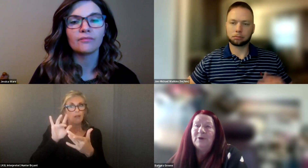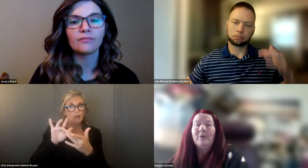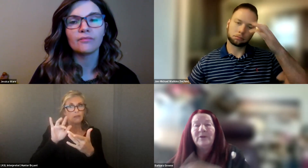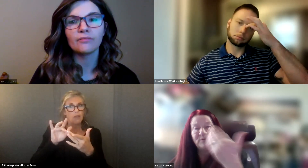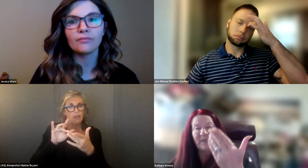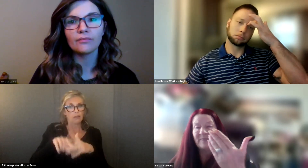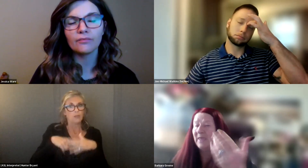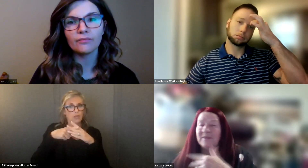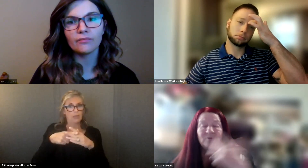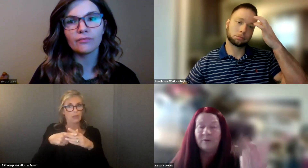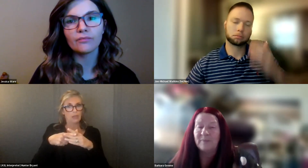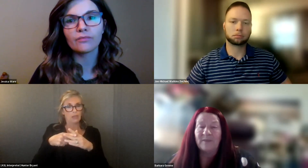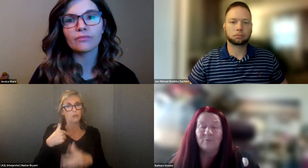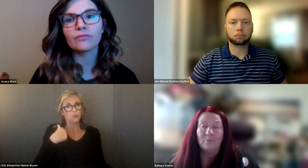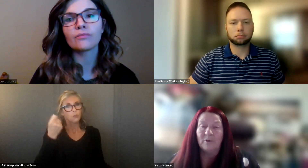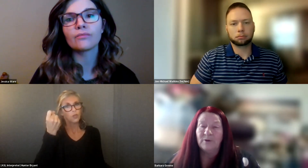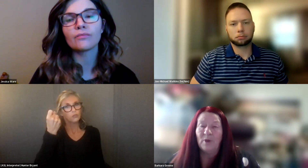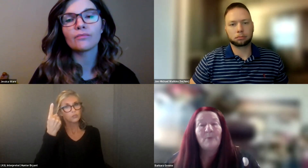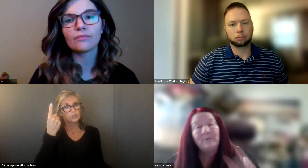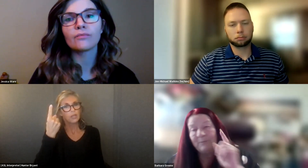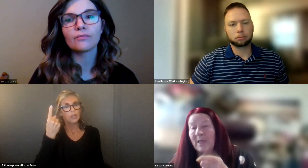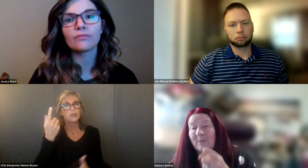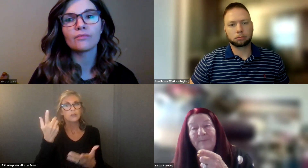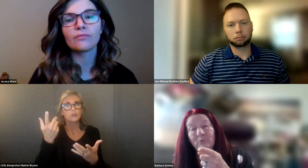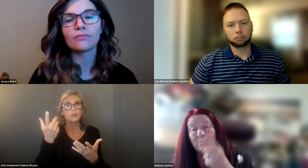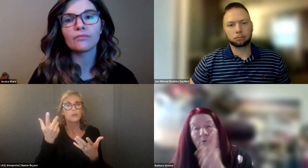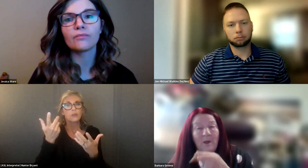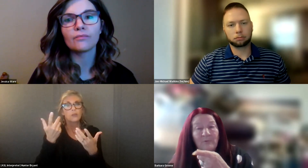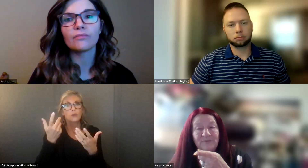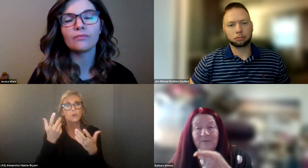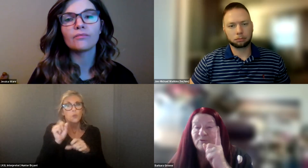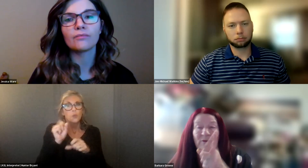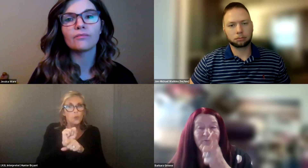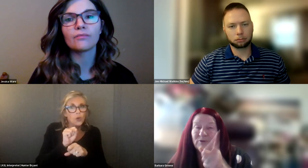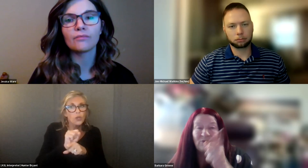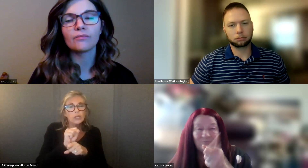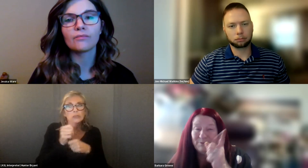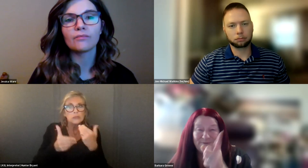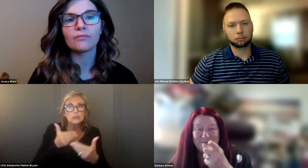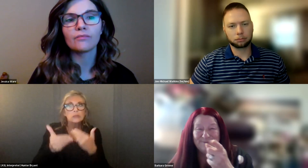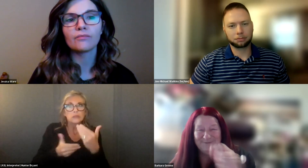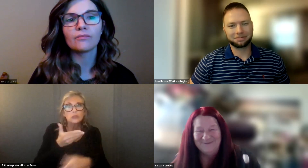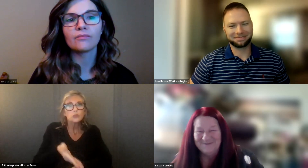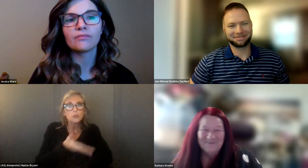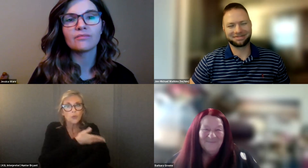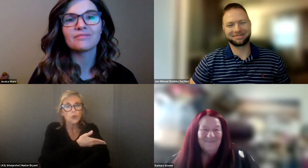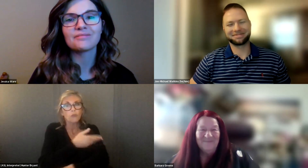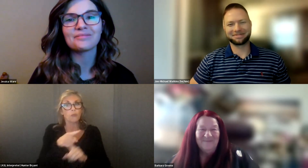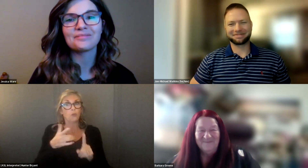So, you know, we understand that, and that's one of the things we're working on, but we feel like we made real progress in this transportation piece.